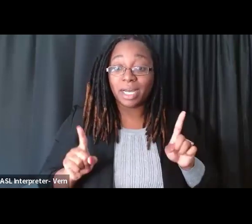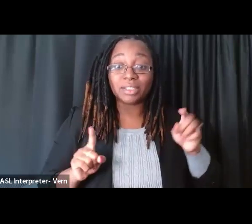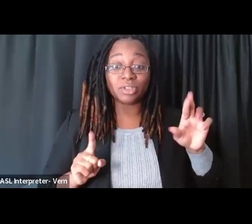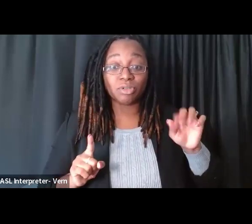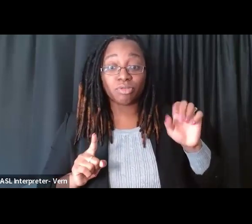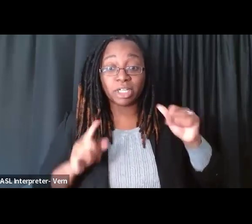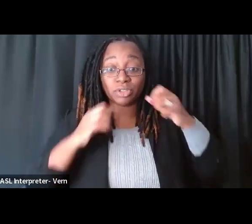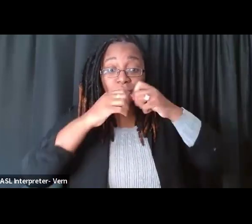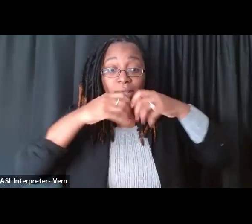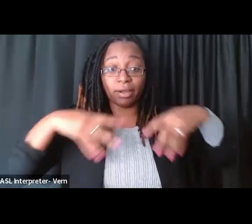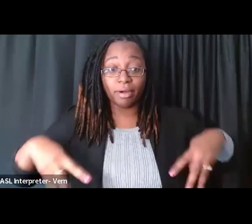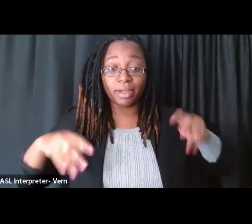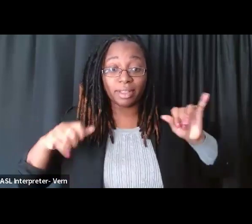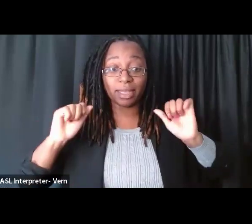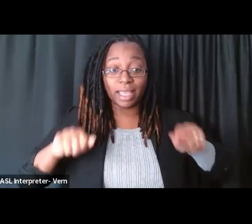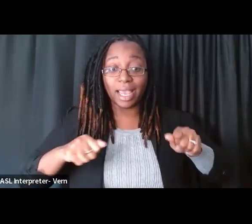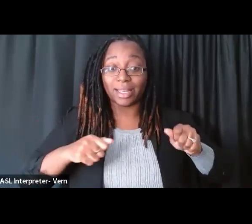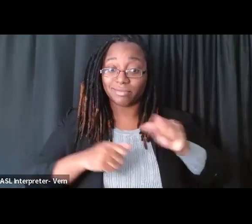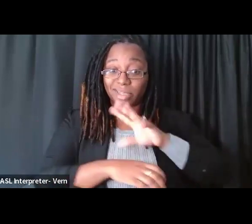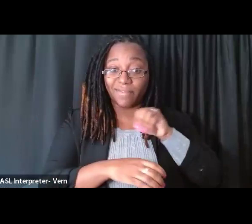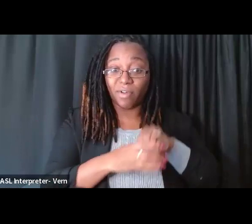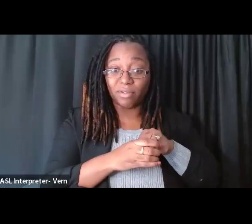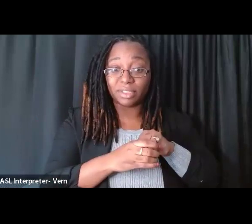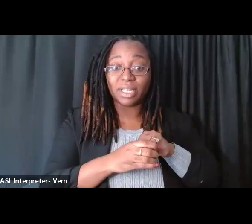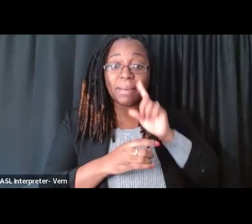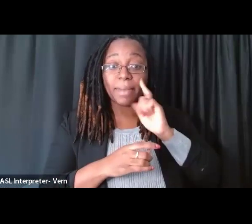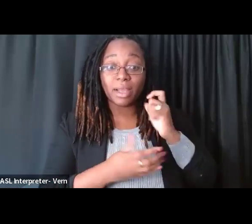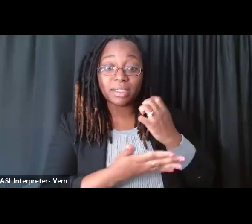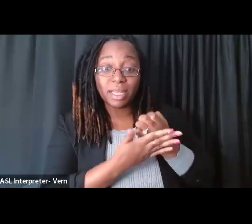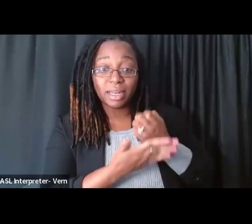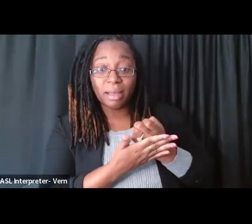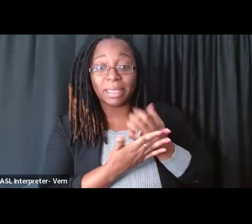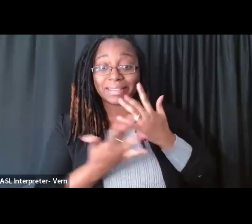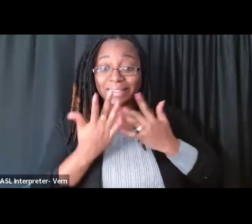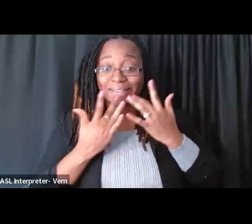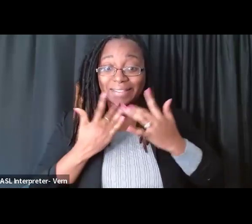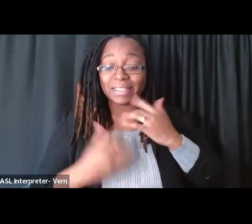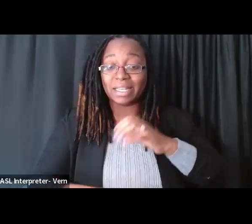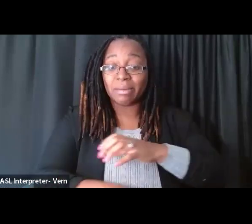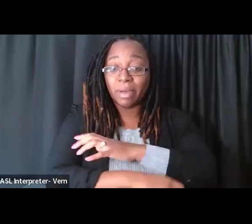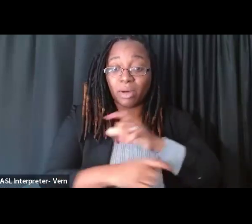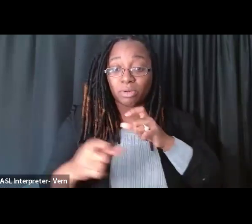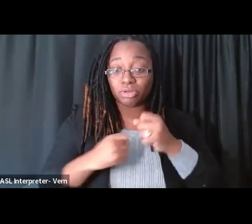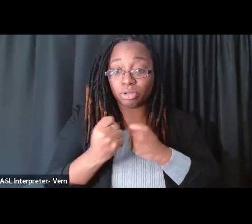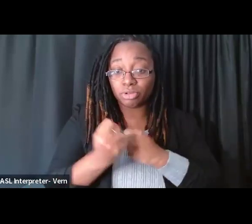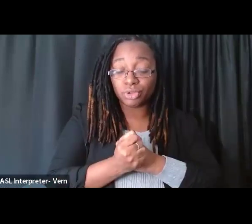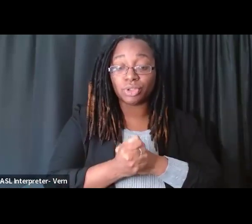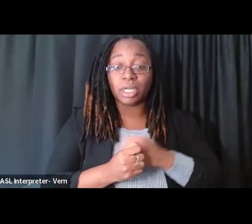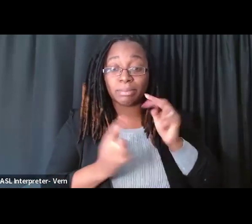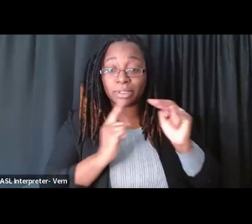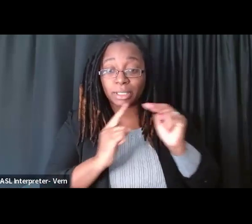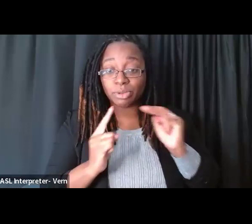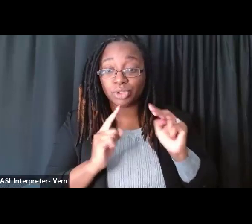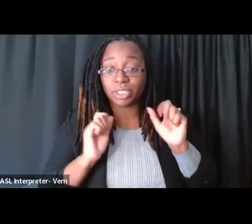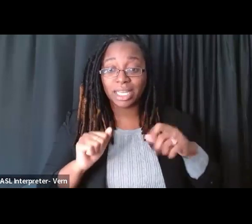of color to challenge and speak up in a room. Much research has been done on how people read the bodies and actions of Black